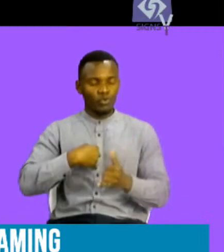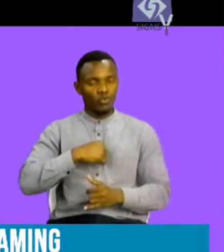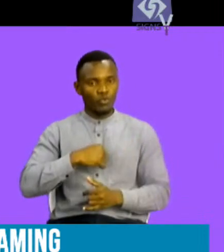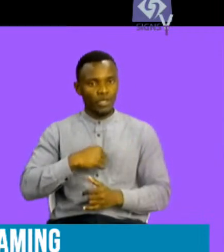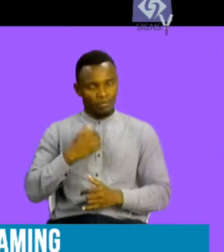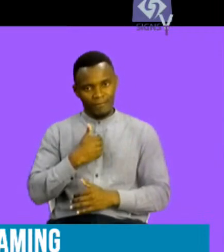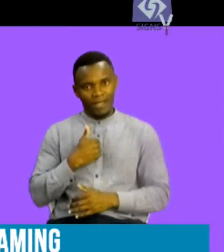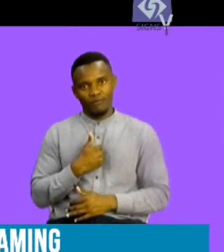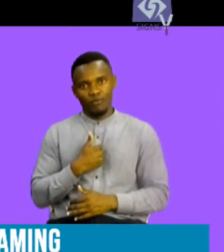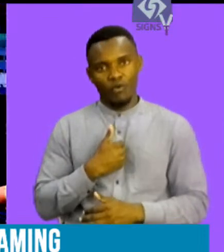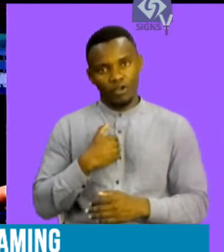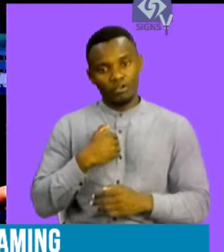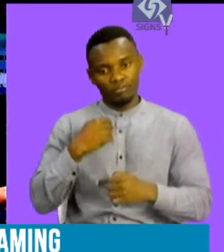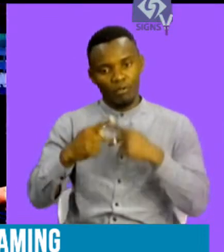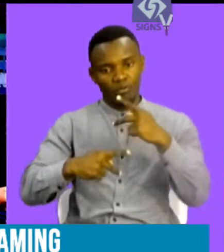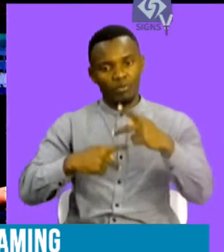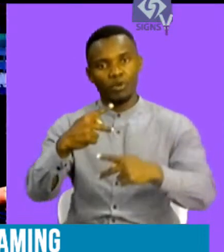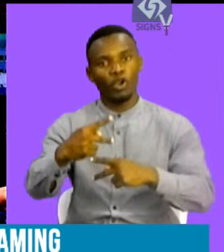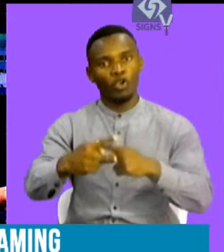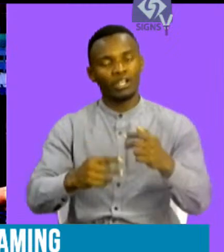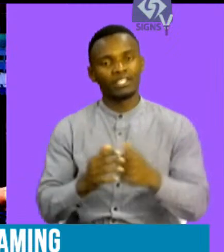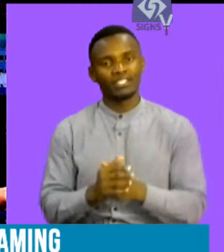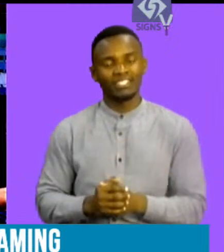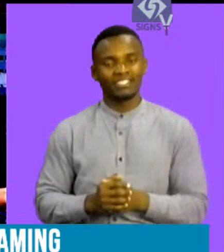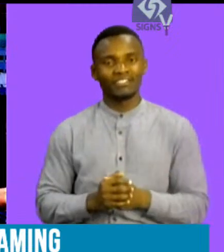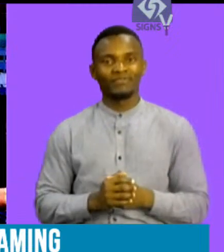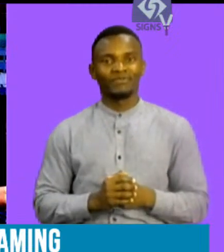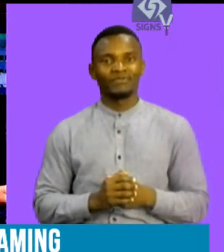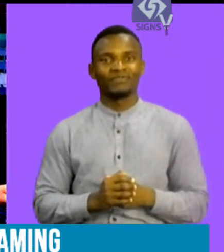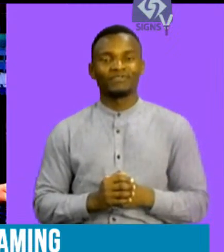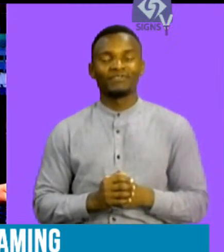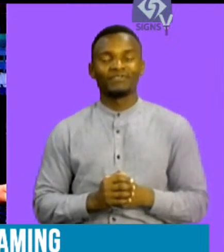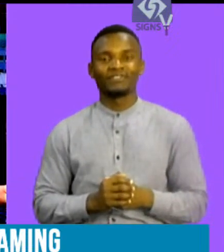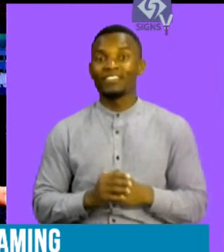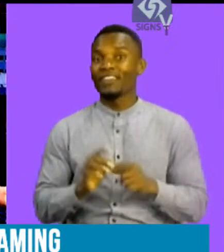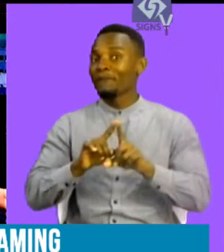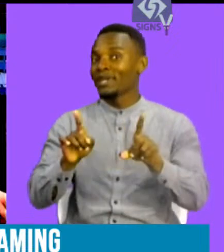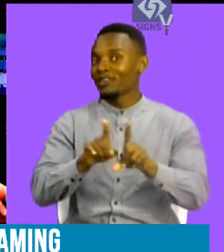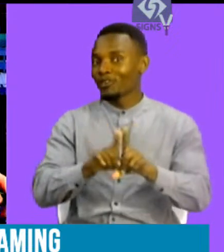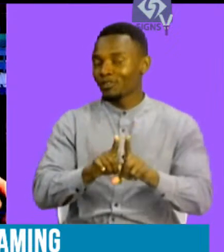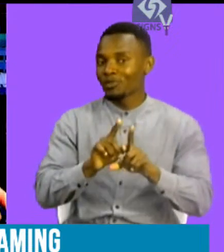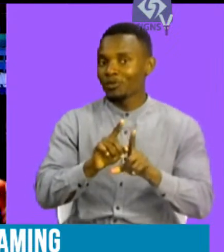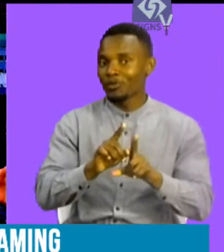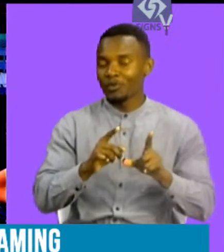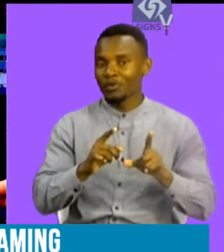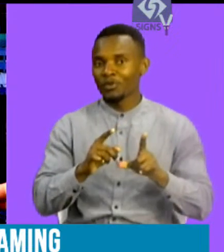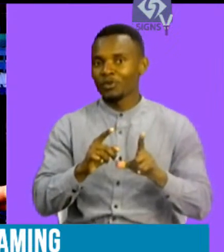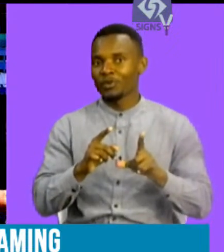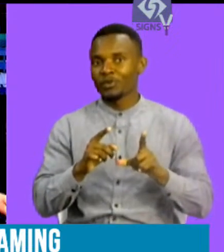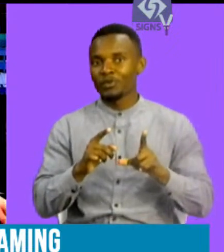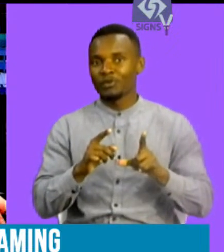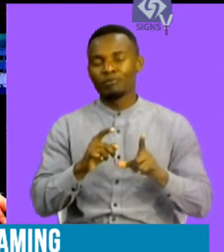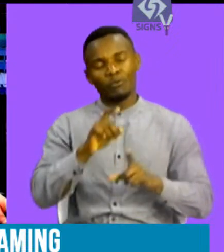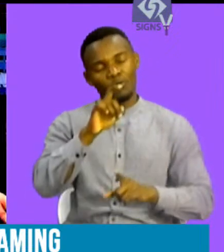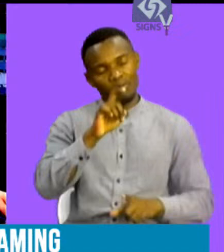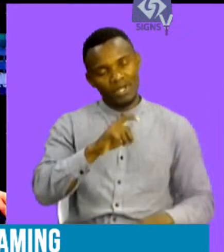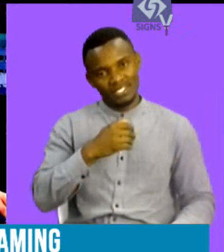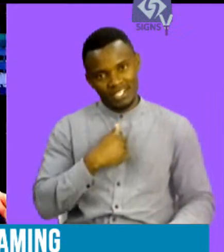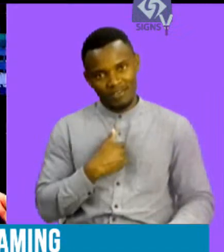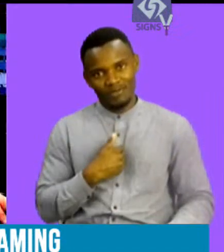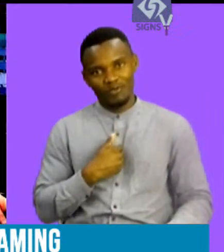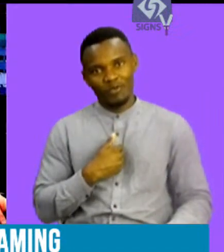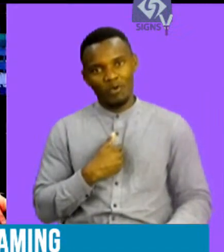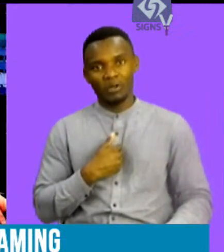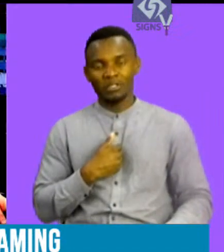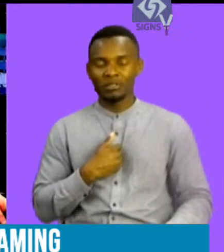There is light at the end of the Yeah, tunnel. there is right. But also they would say, why would definitely there must be light at the end of the